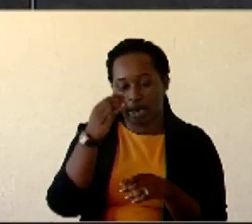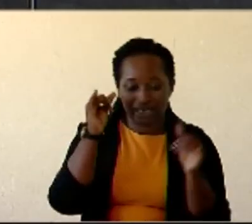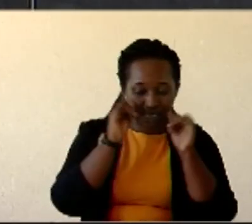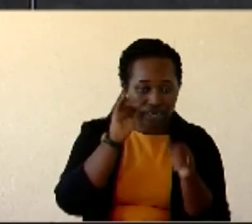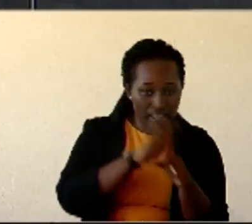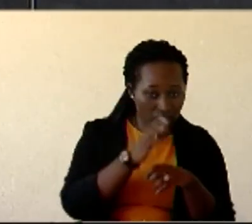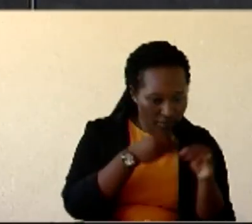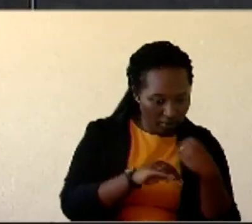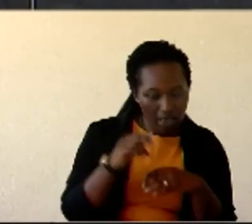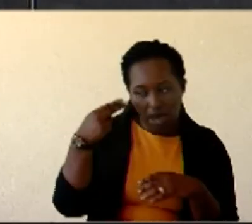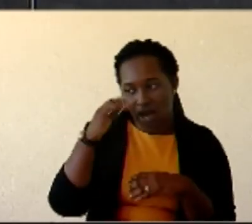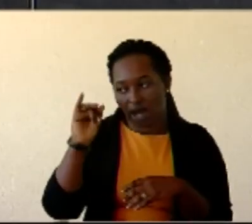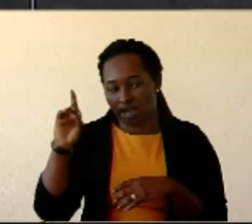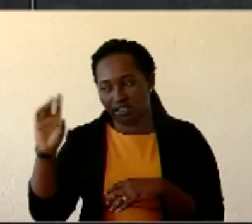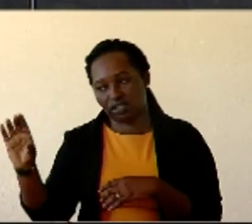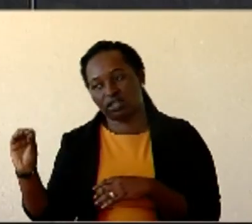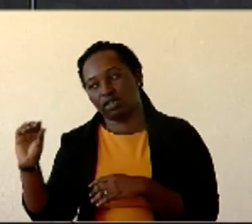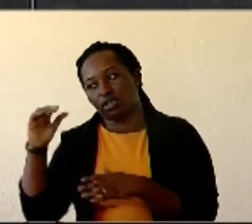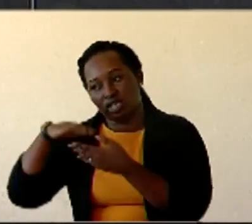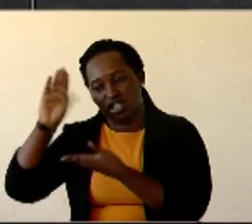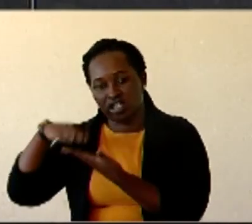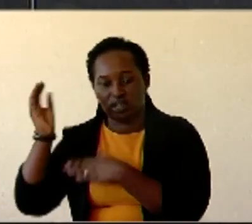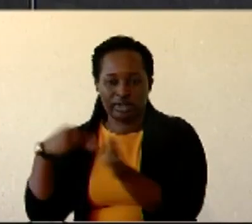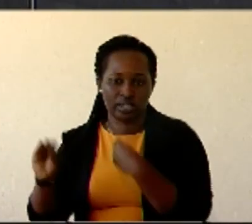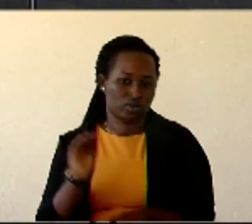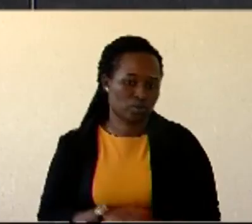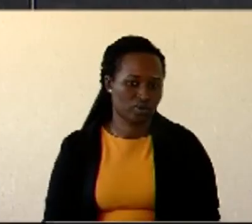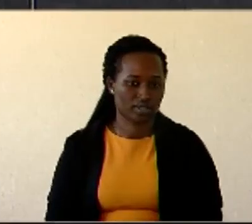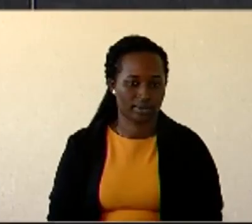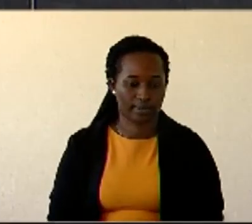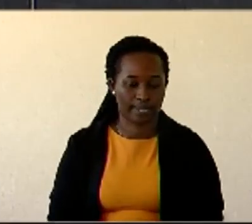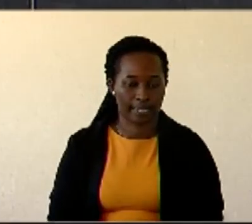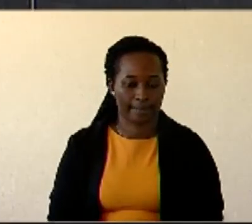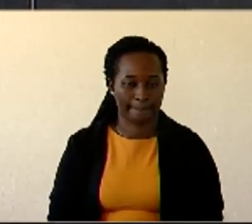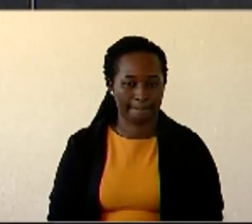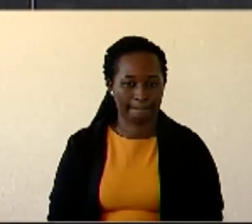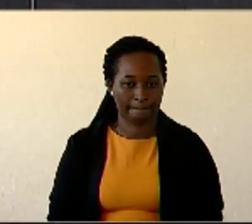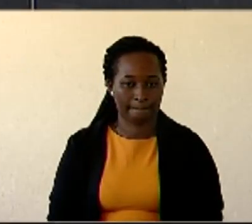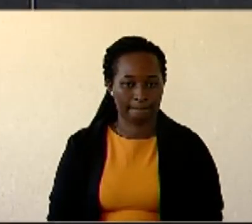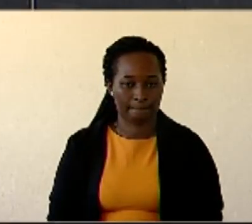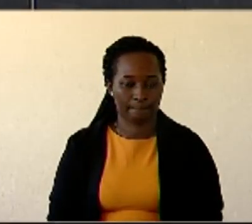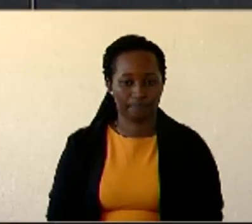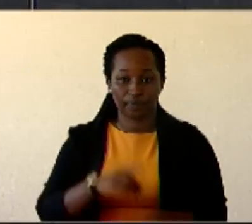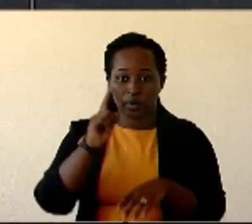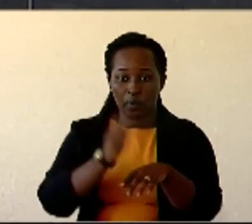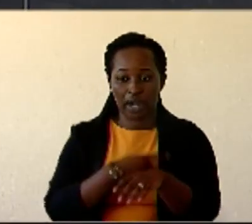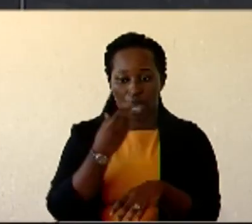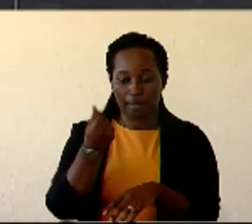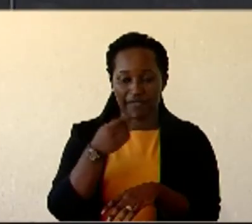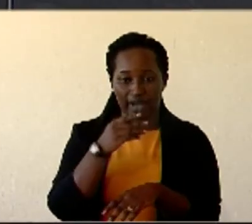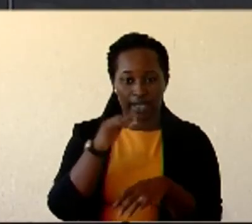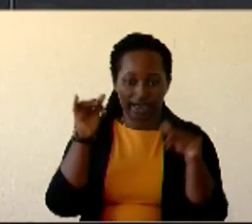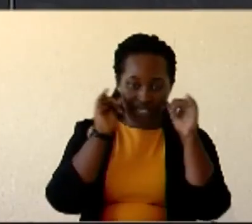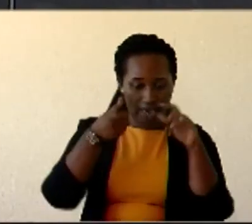is supplied, then there will be low or maybe less hides will be supplied. So, when the price of beef